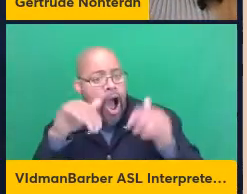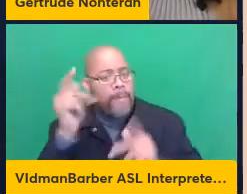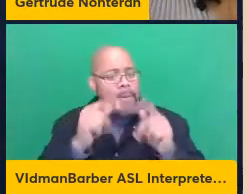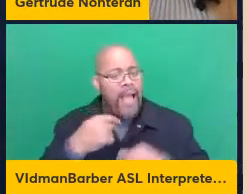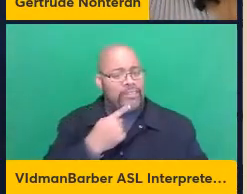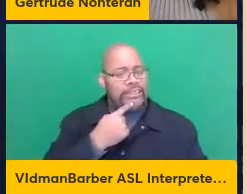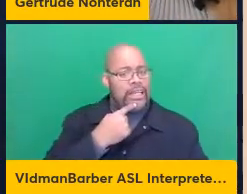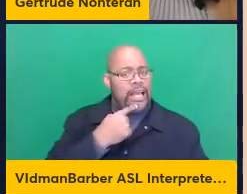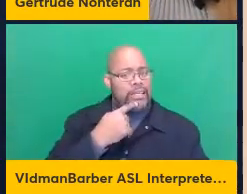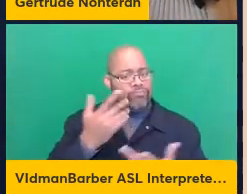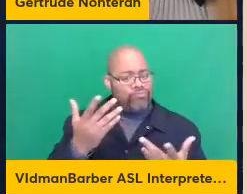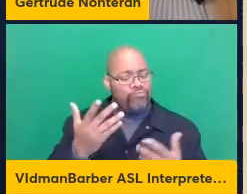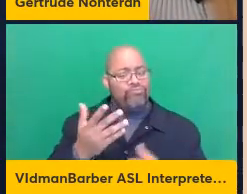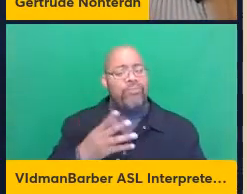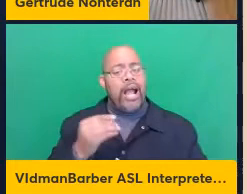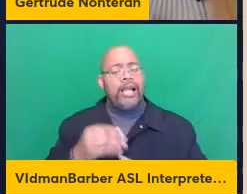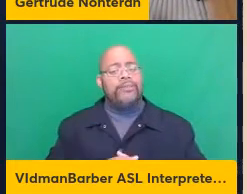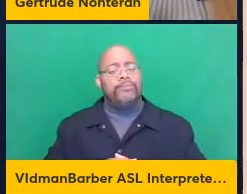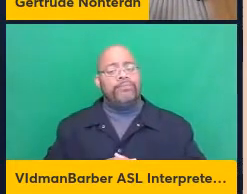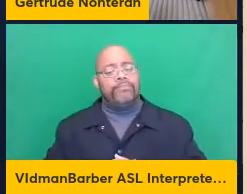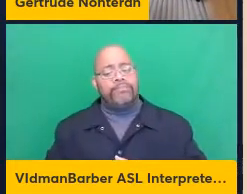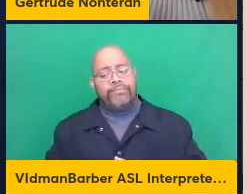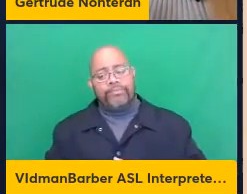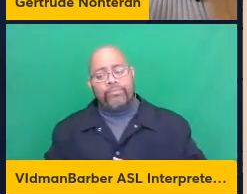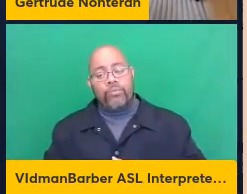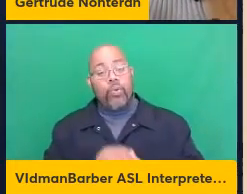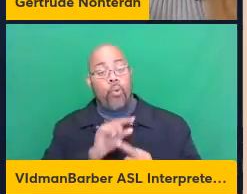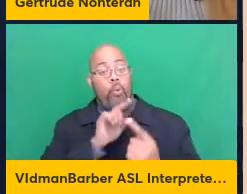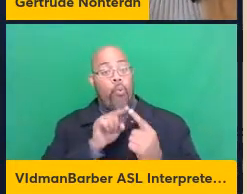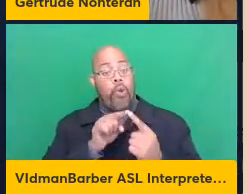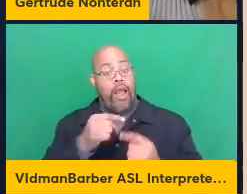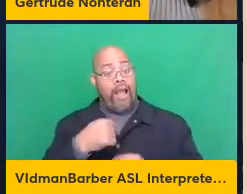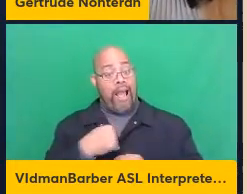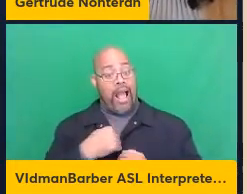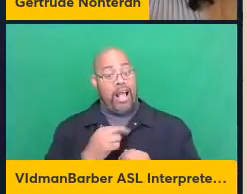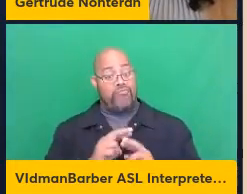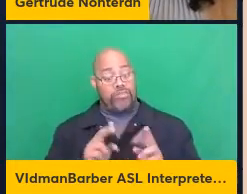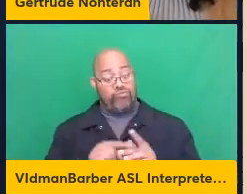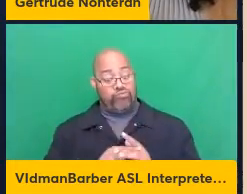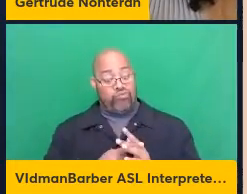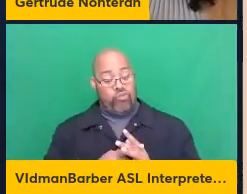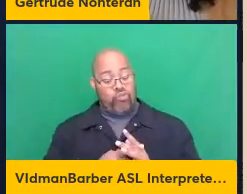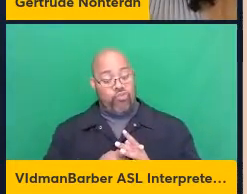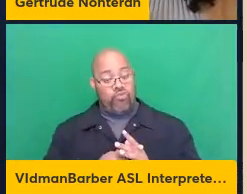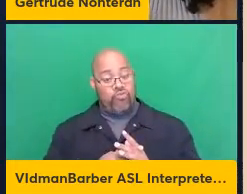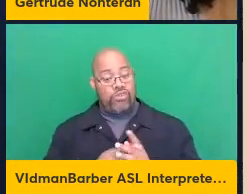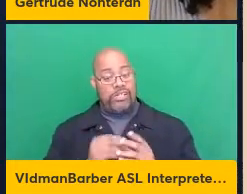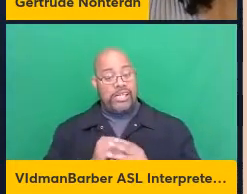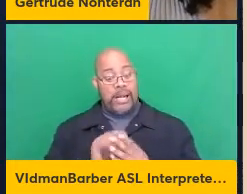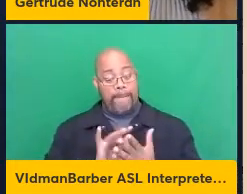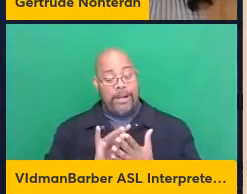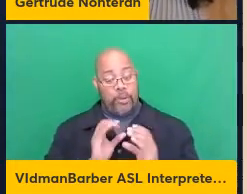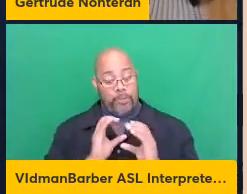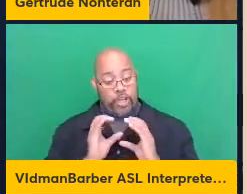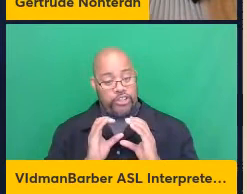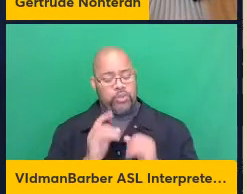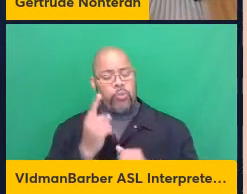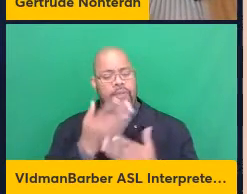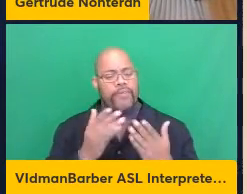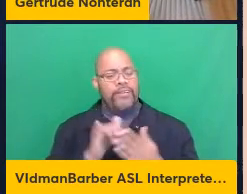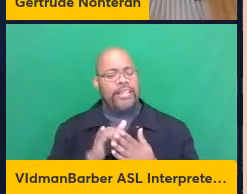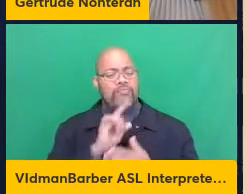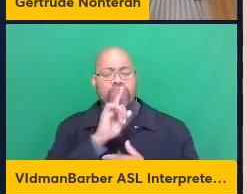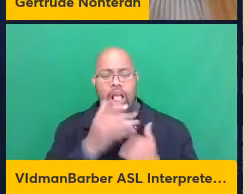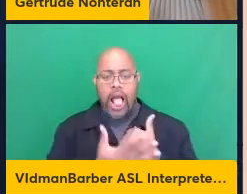to say, right? And when I was getting started in medical communications, one of the things that